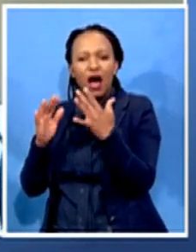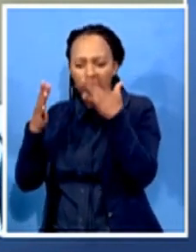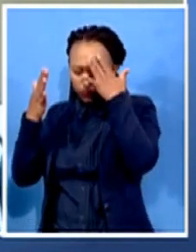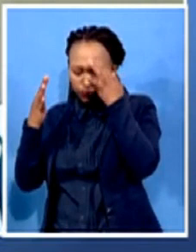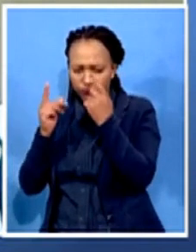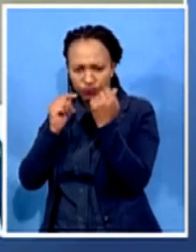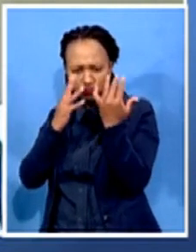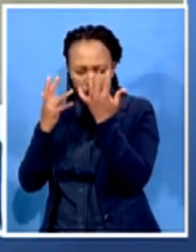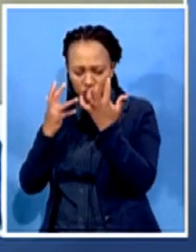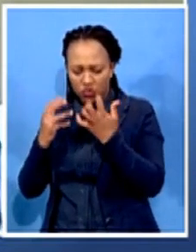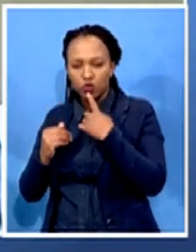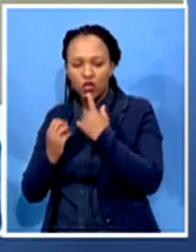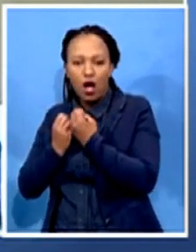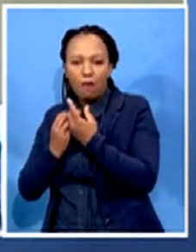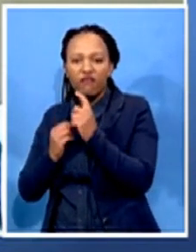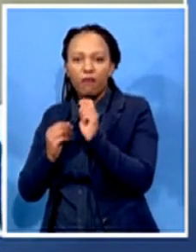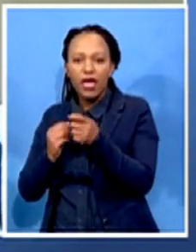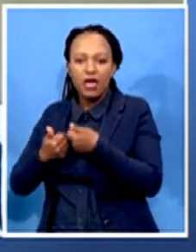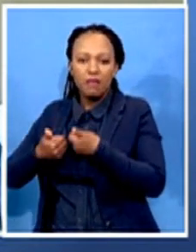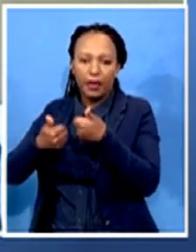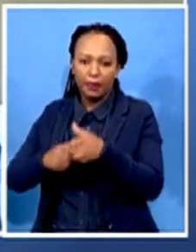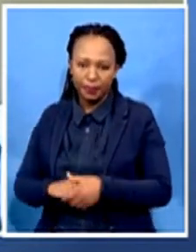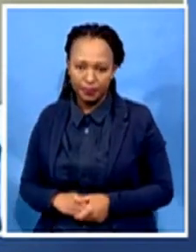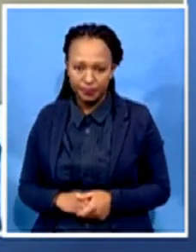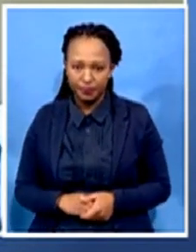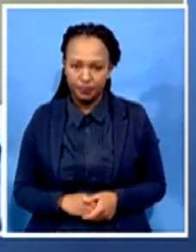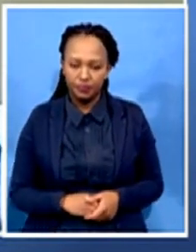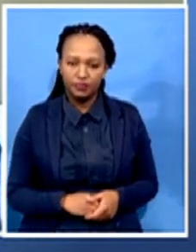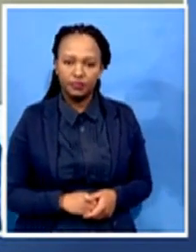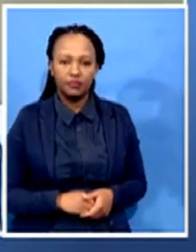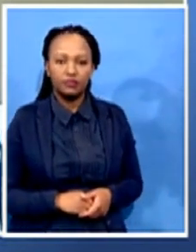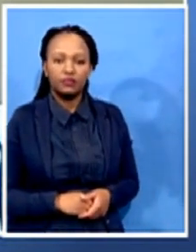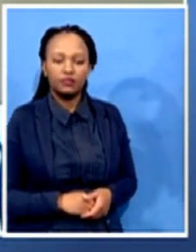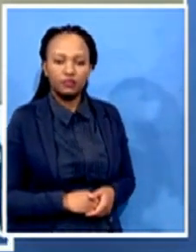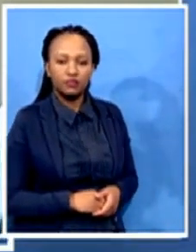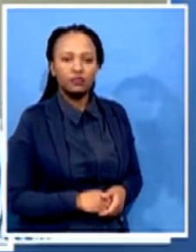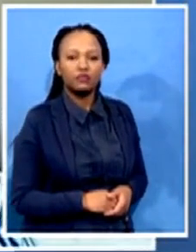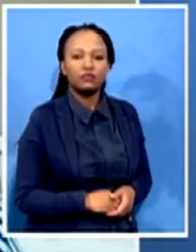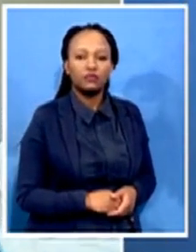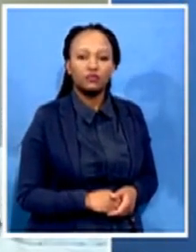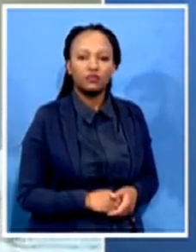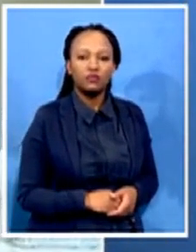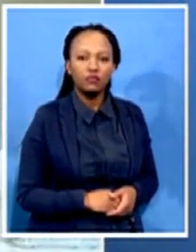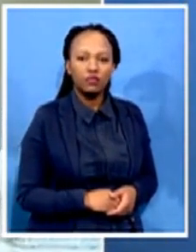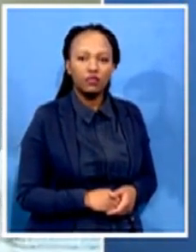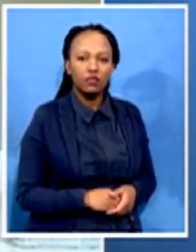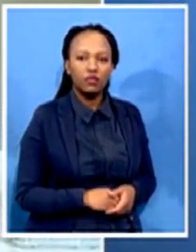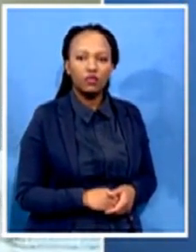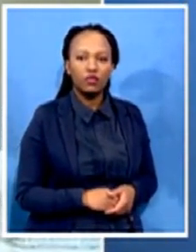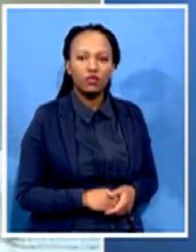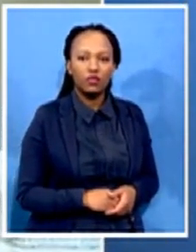back? Well, what we have done is we have asked quotes from reputable companies that